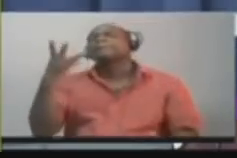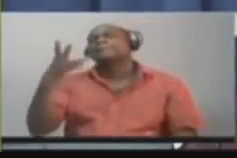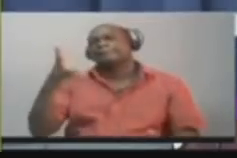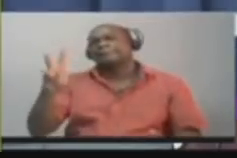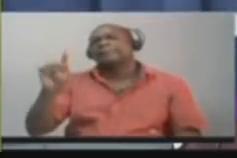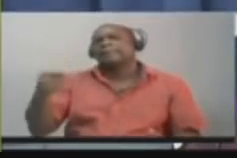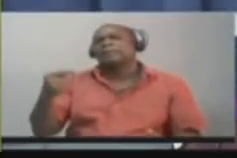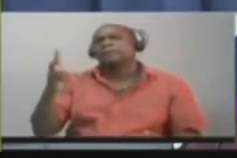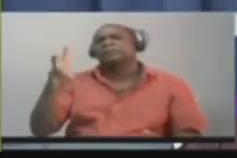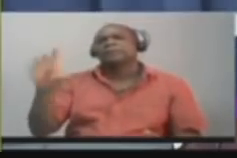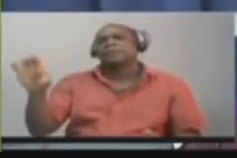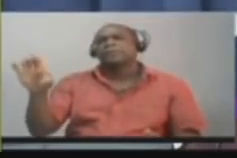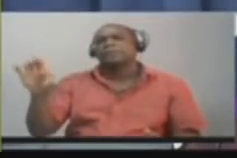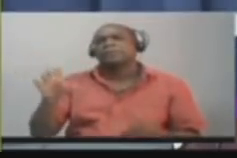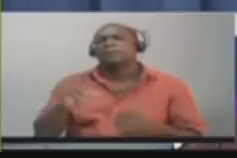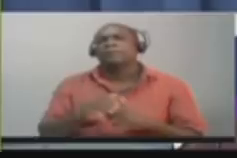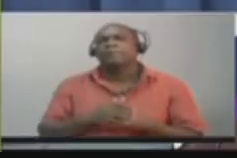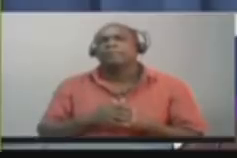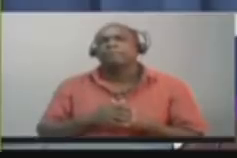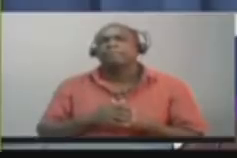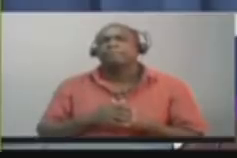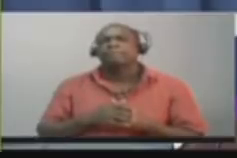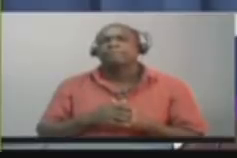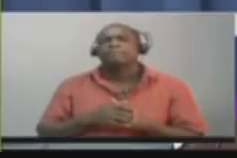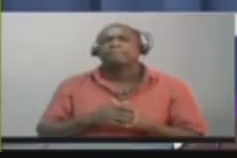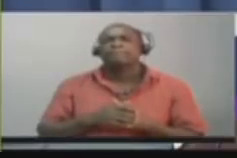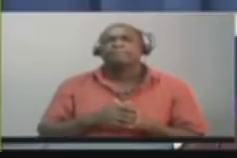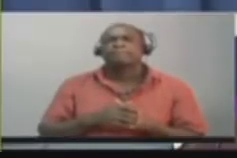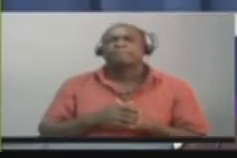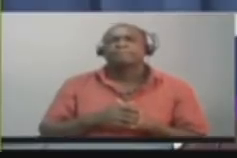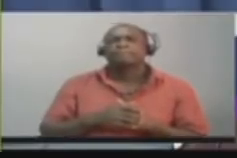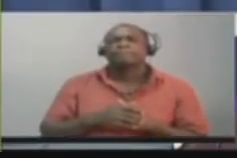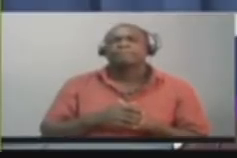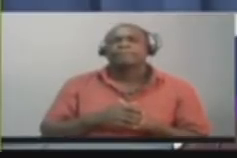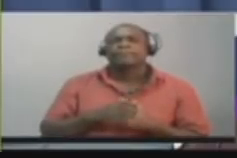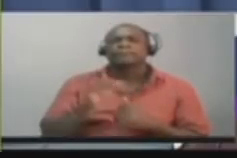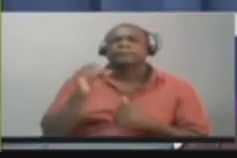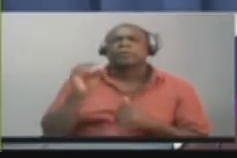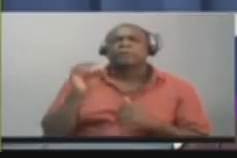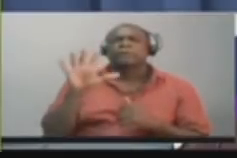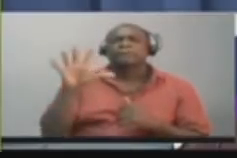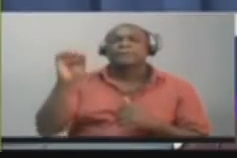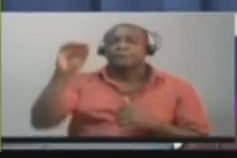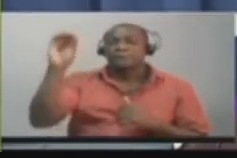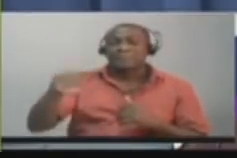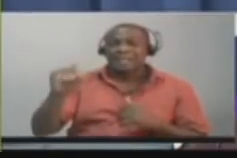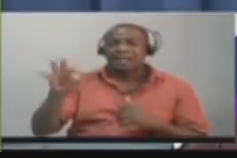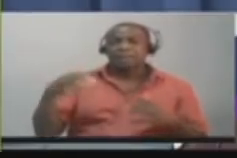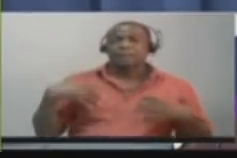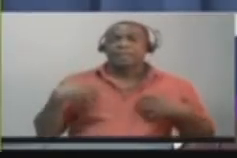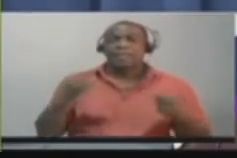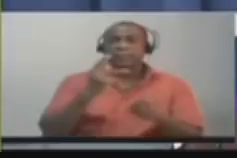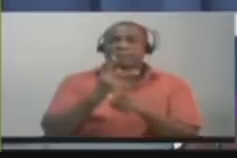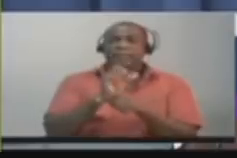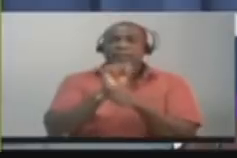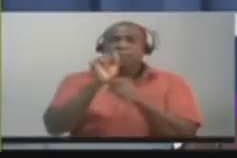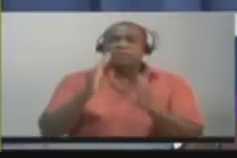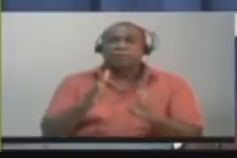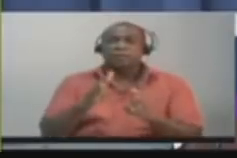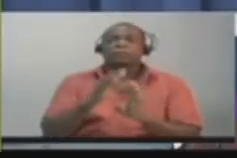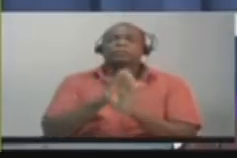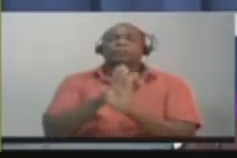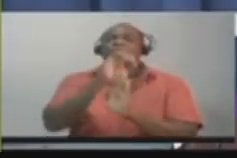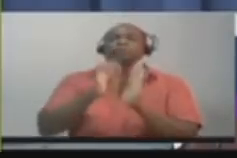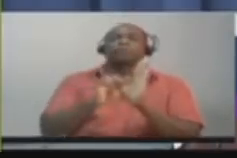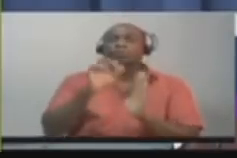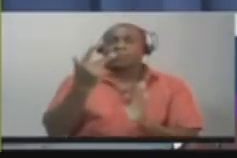16,600. So 50% of healthcare workers on the 3rd of June were vaccinated. And at this